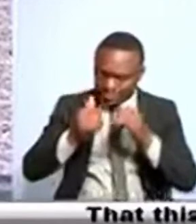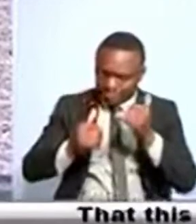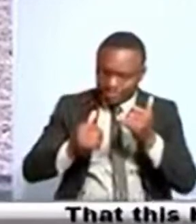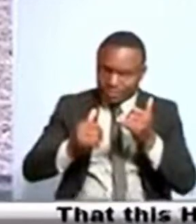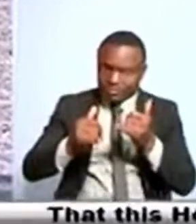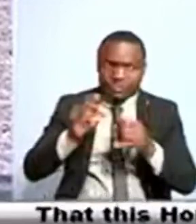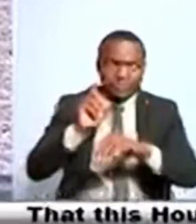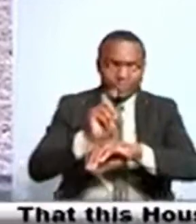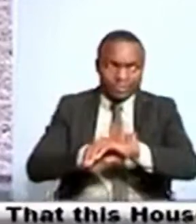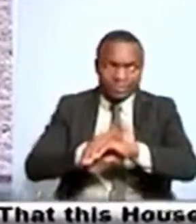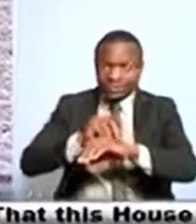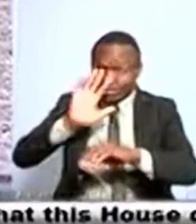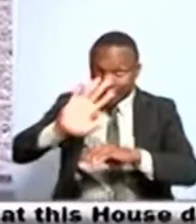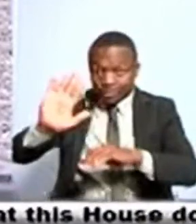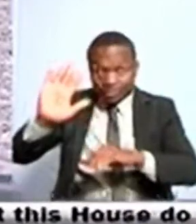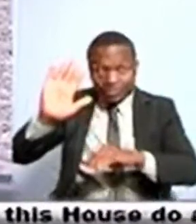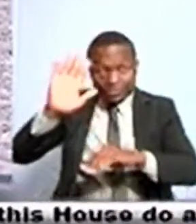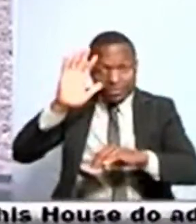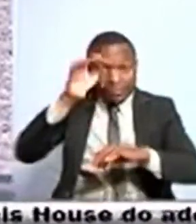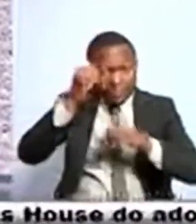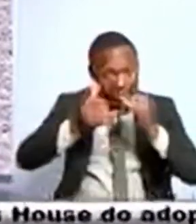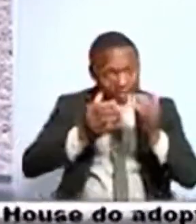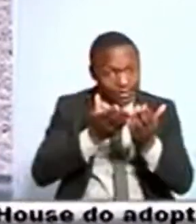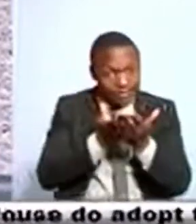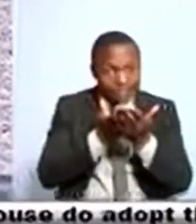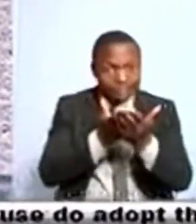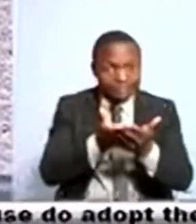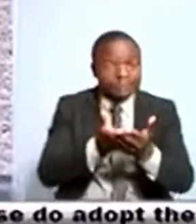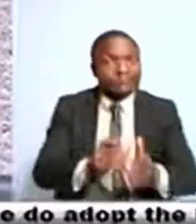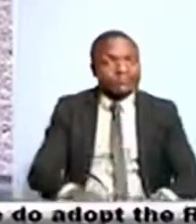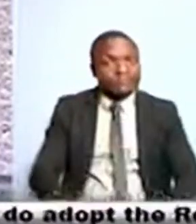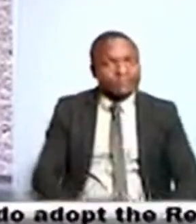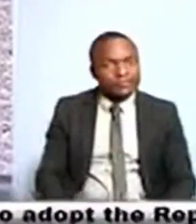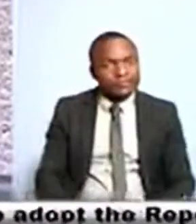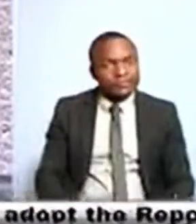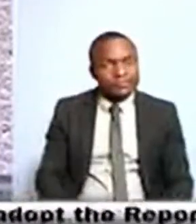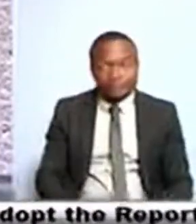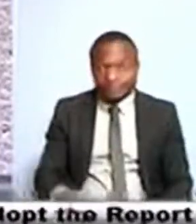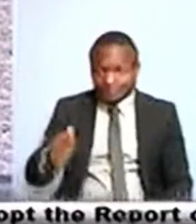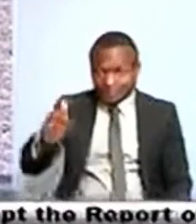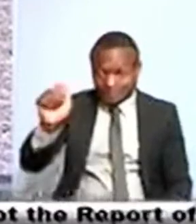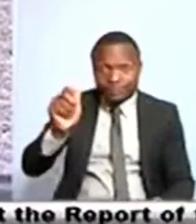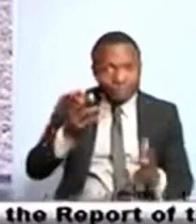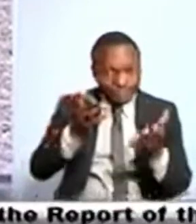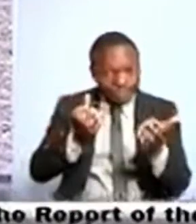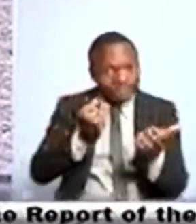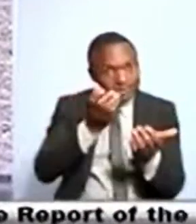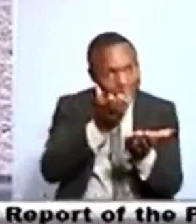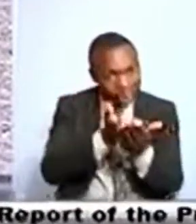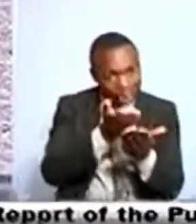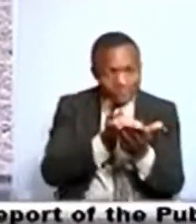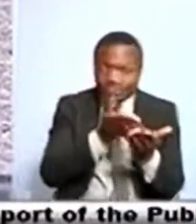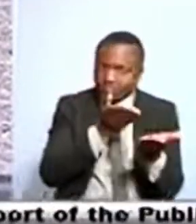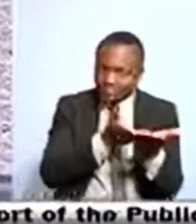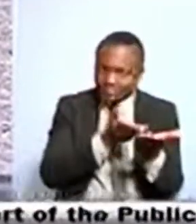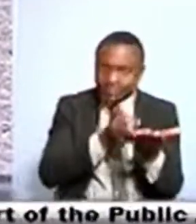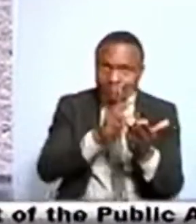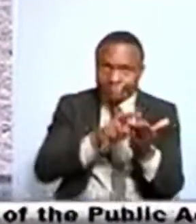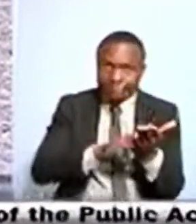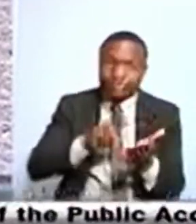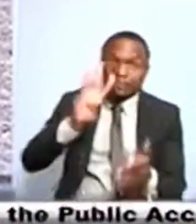all the time. In my final submission, Madam Speaker, I want to appeal. This document is